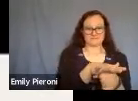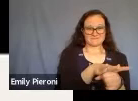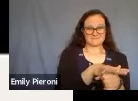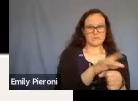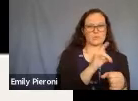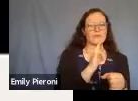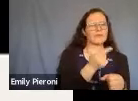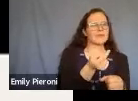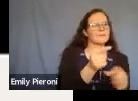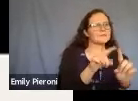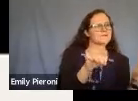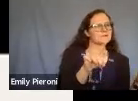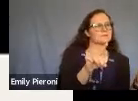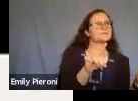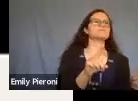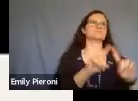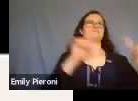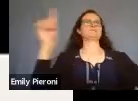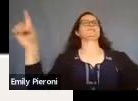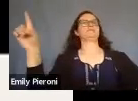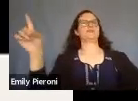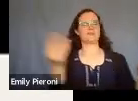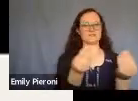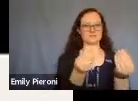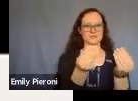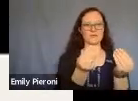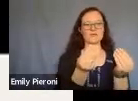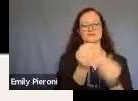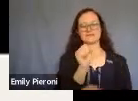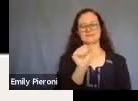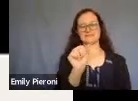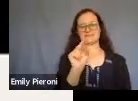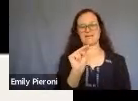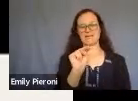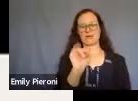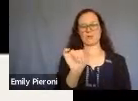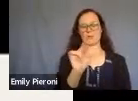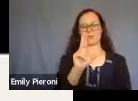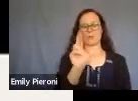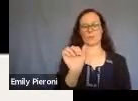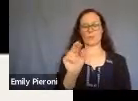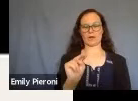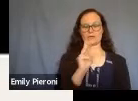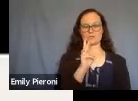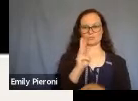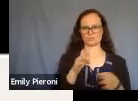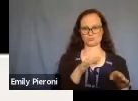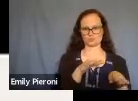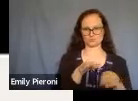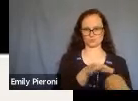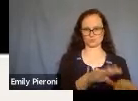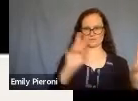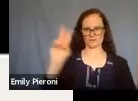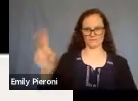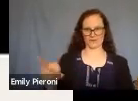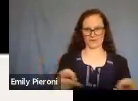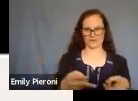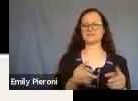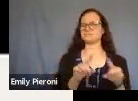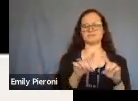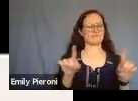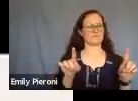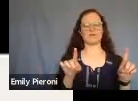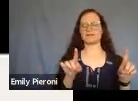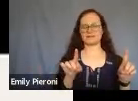different than they're a lot different than the soils down in the San Juan River Valley. And so anything that we can do